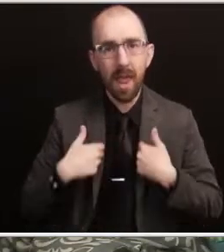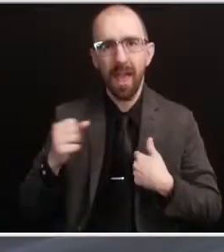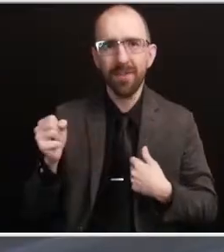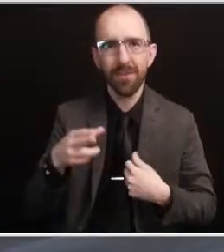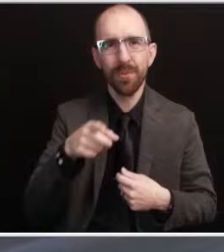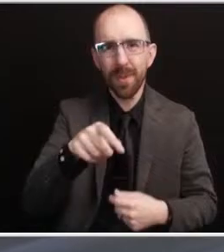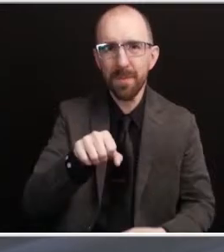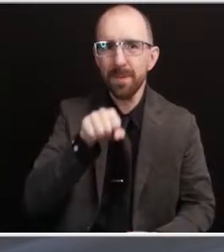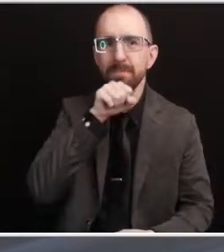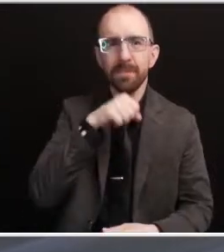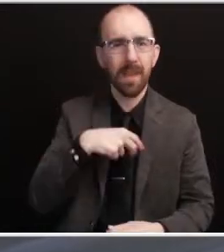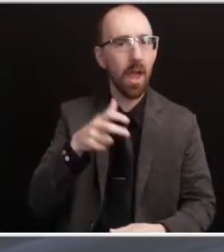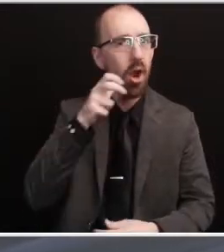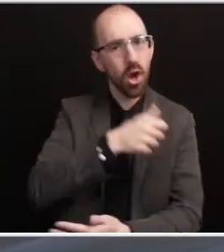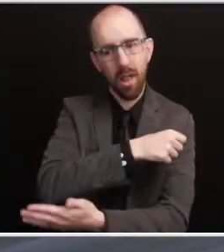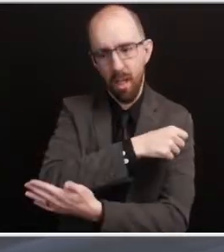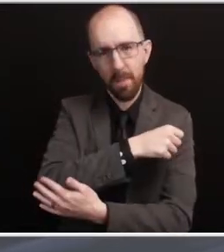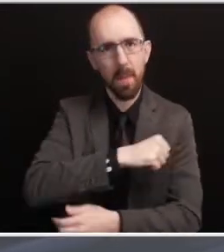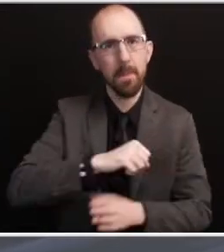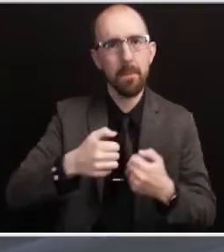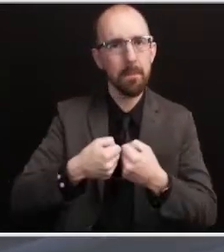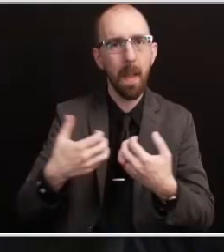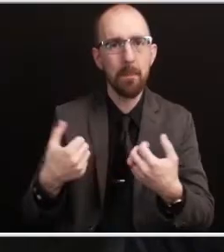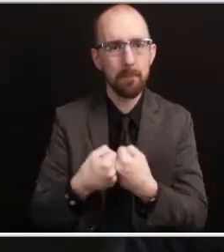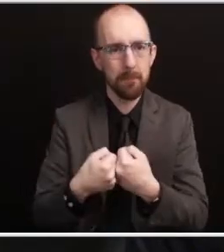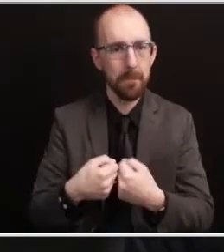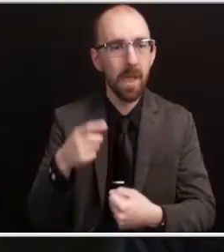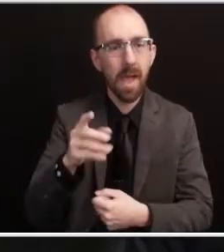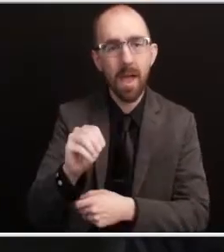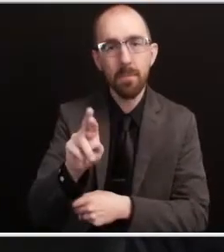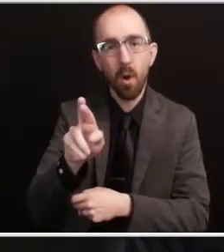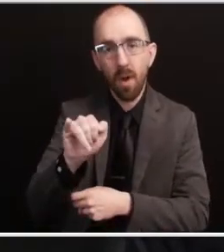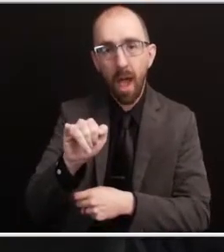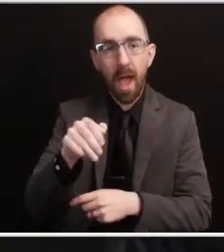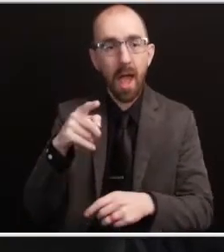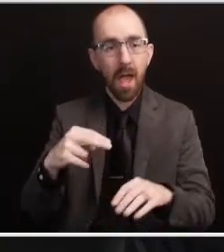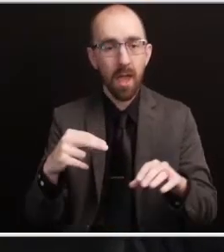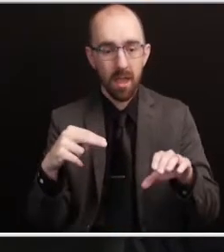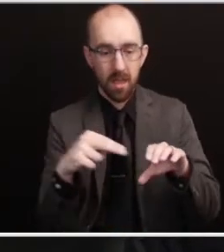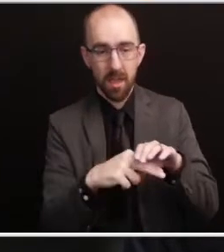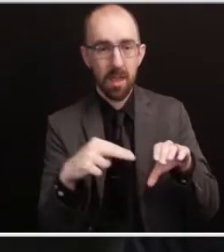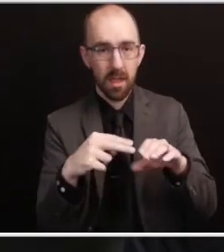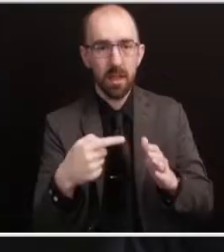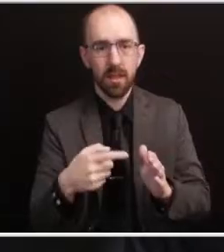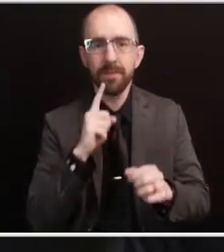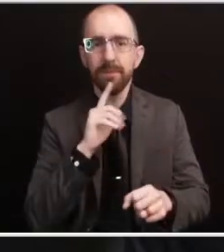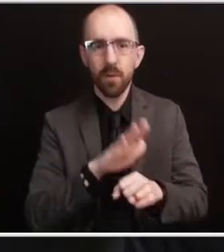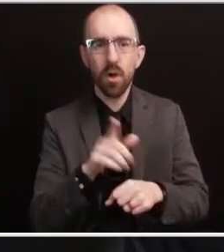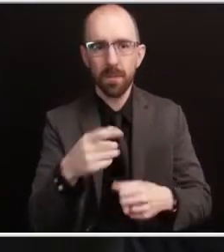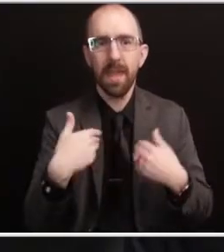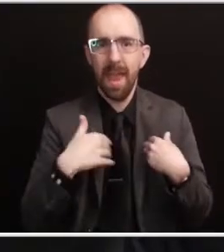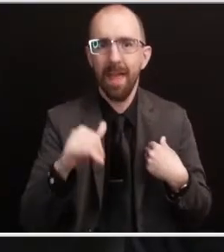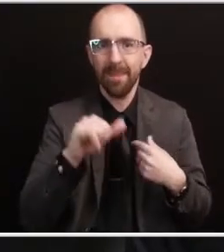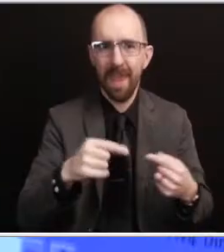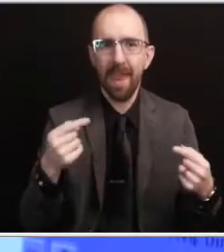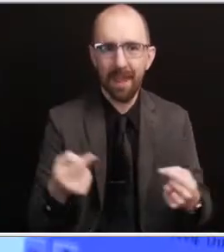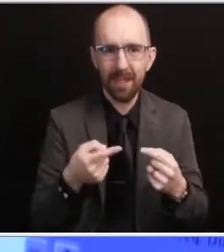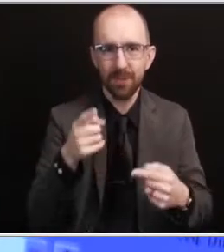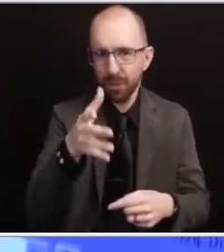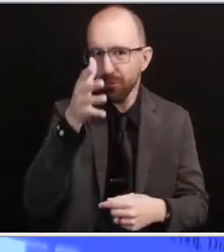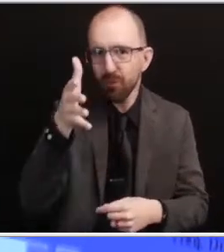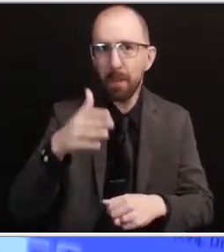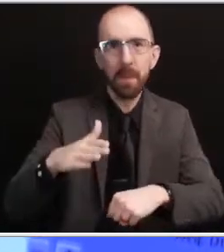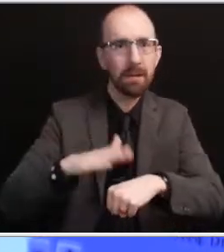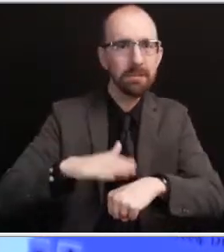pop. An MRI at the University of Kansas Health System confirmed Daniel had the very injury his grandpa had always warned him